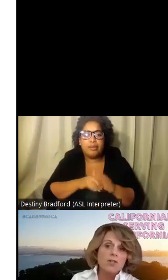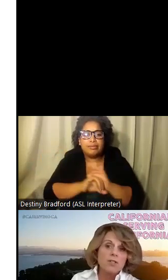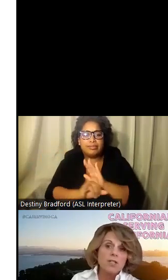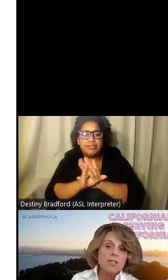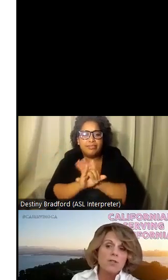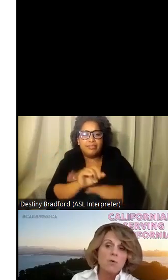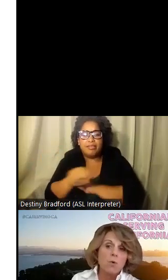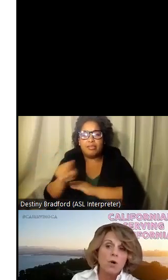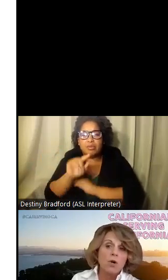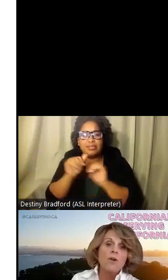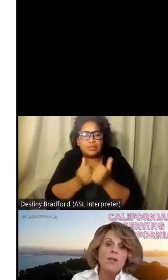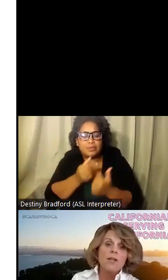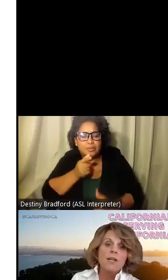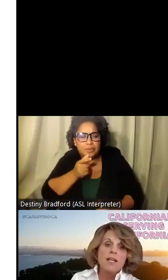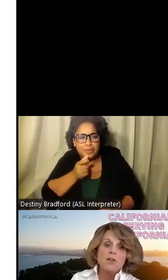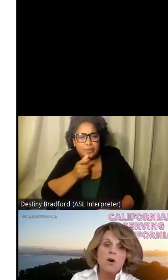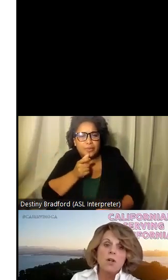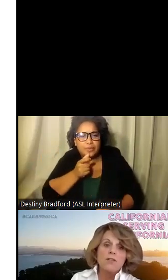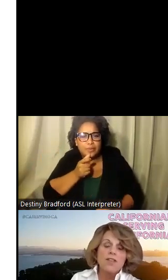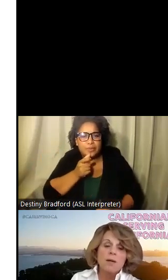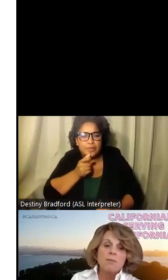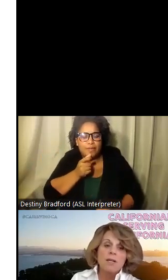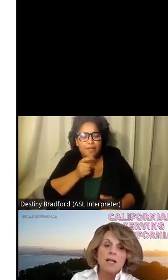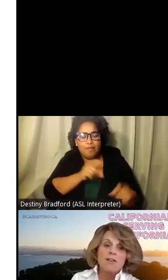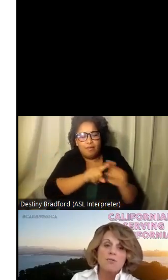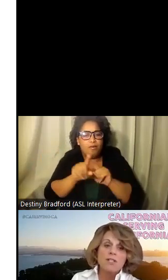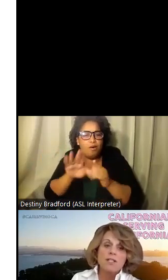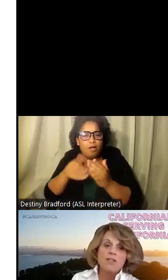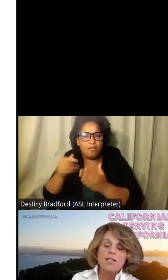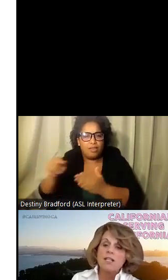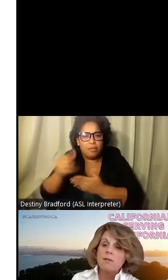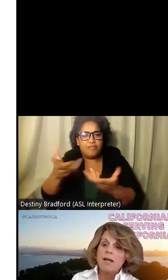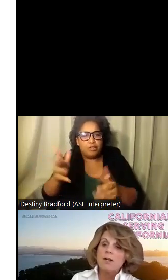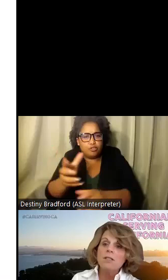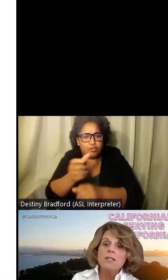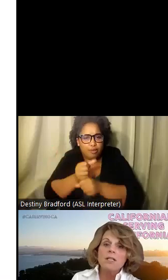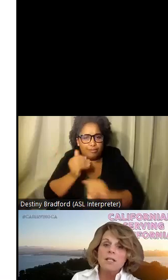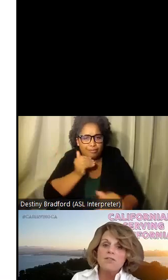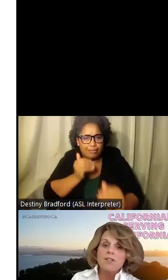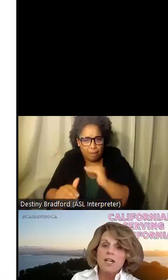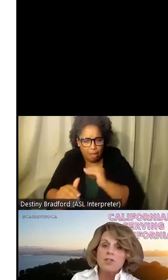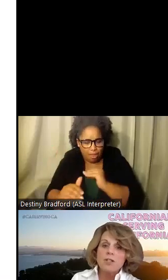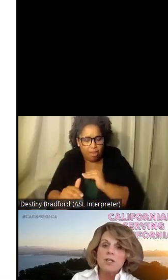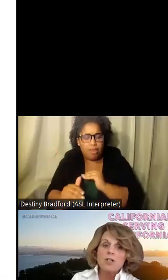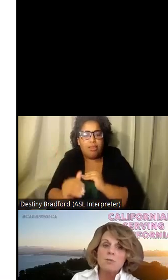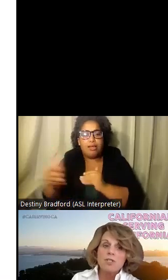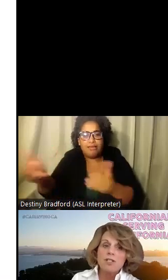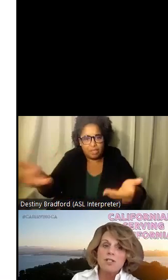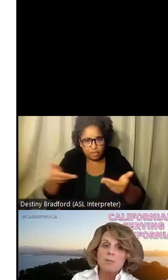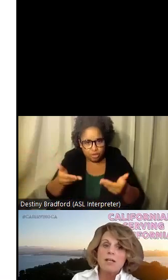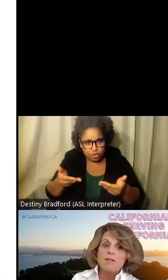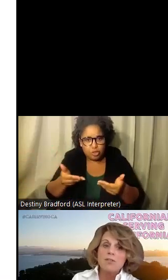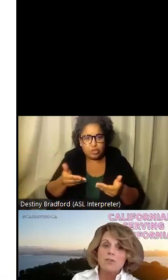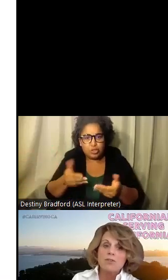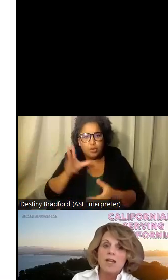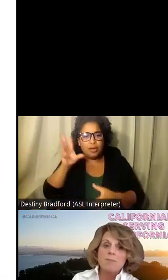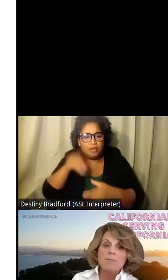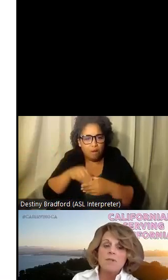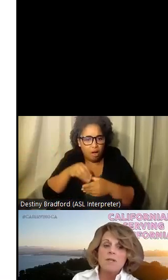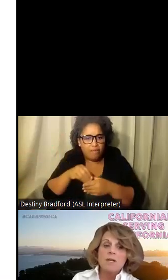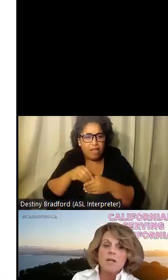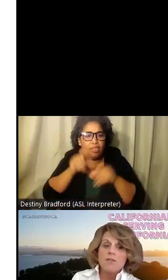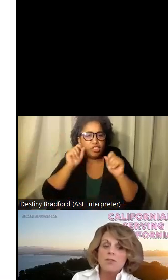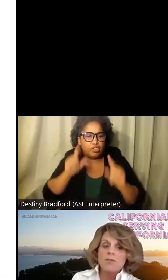those agencies were, and all of them have received an email invitation to participate in the